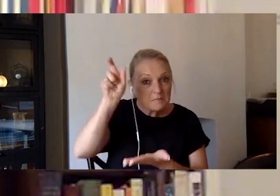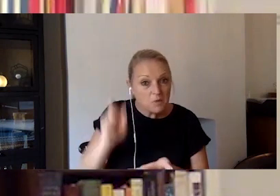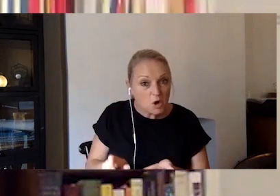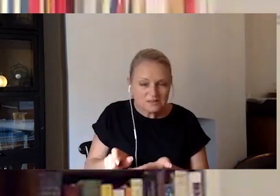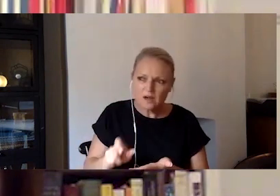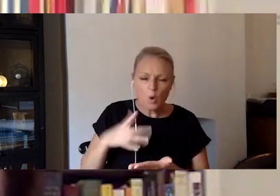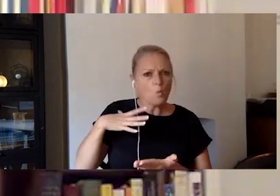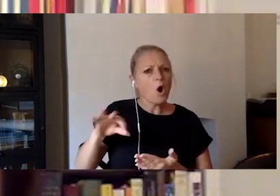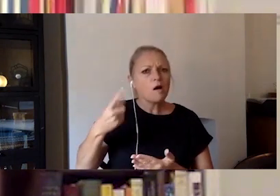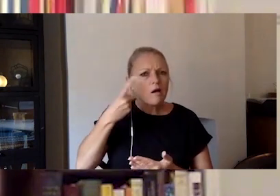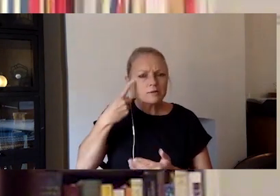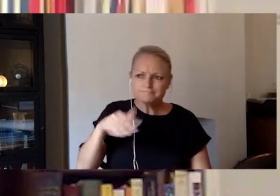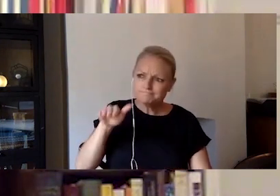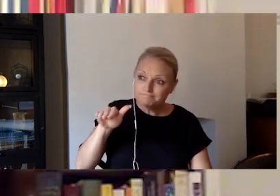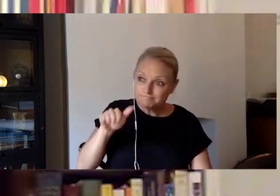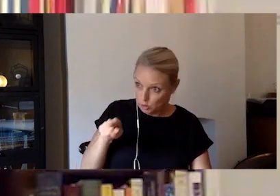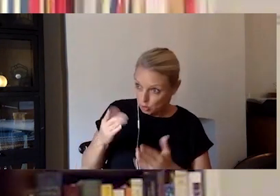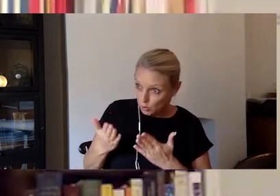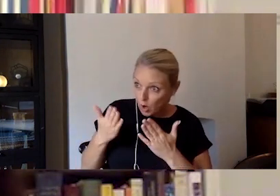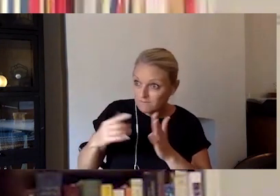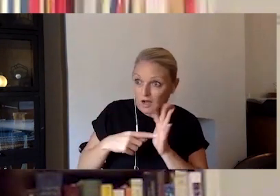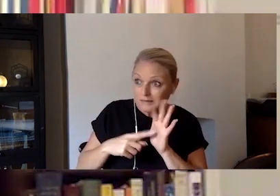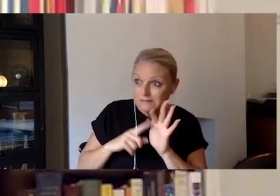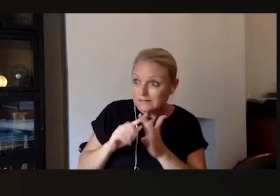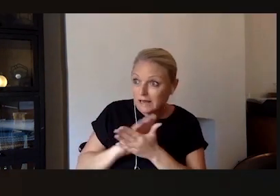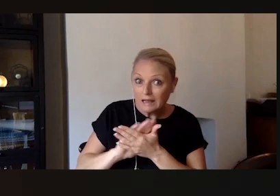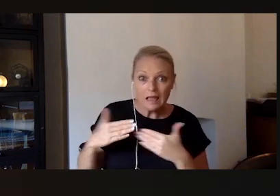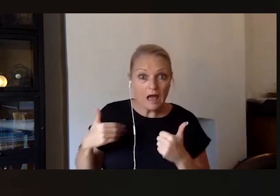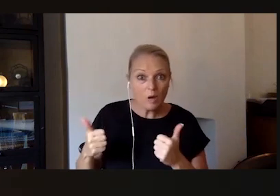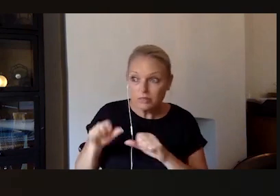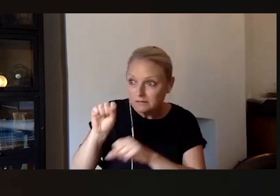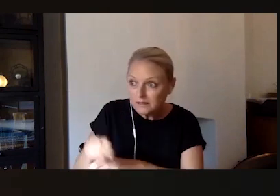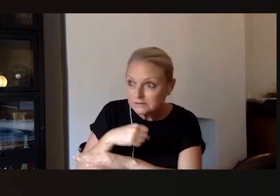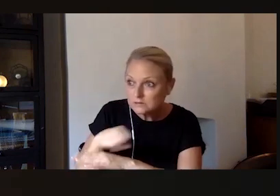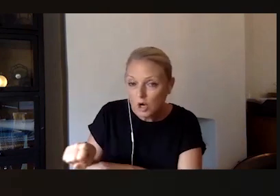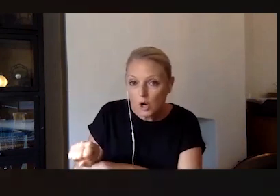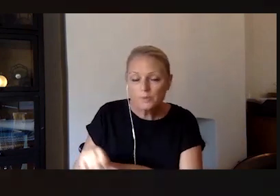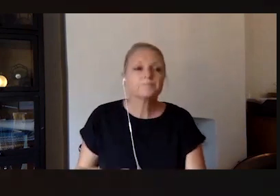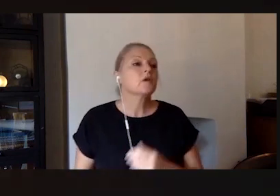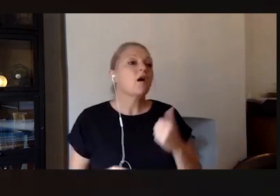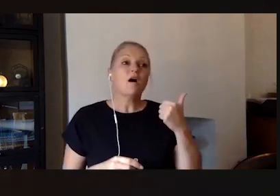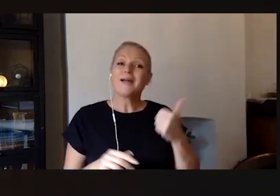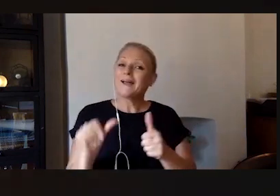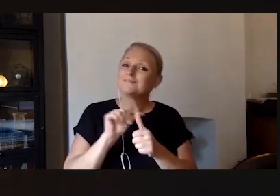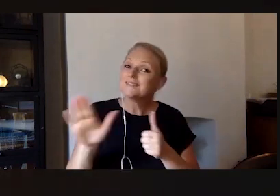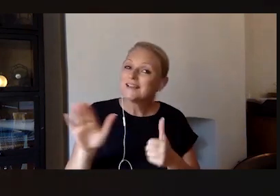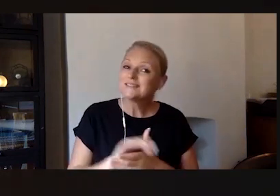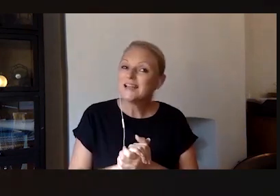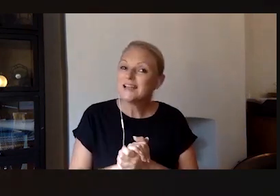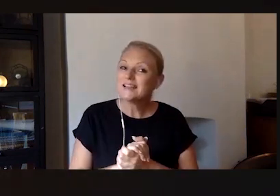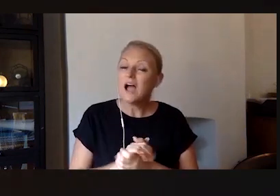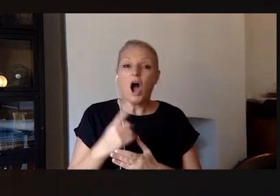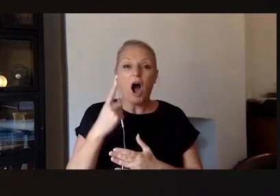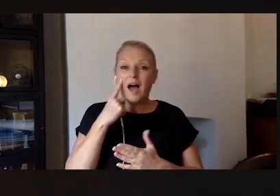they're offering telehealth. Fantastic. Now, that's maybe all time we have. I'm